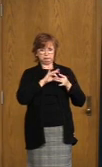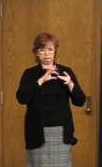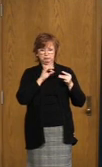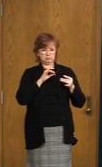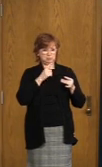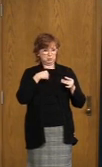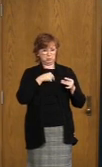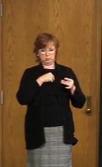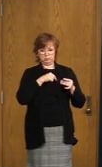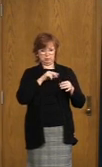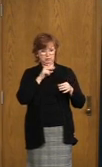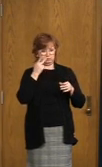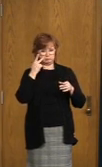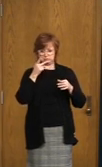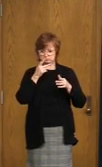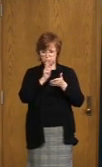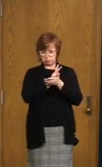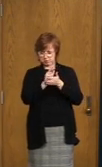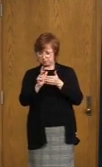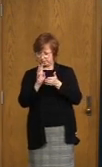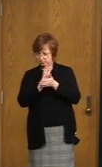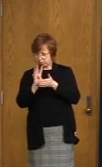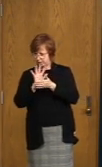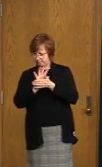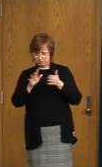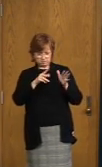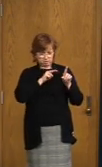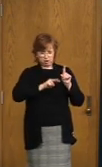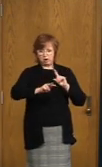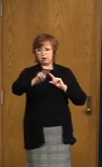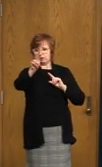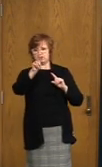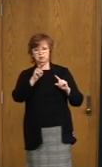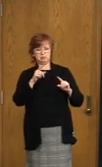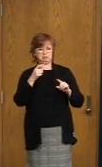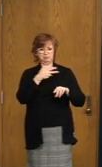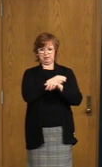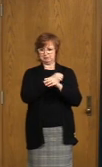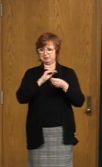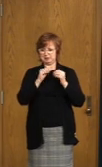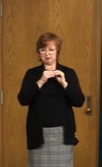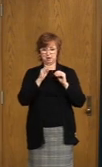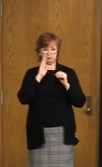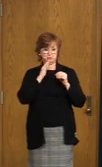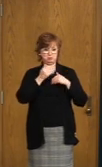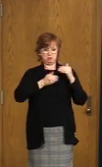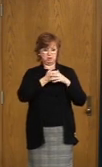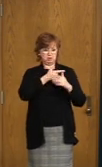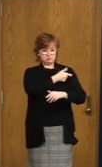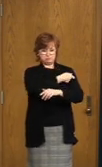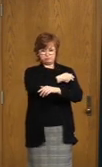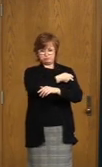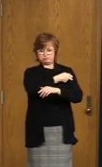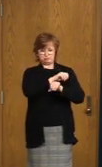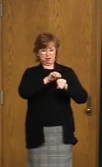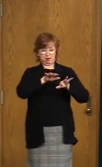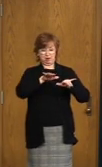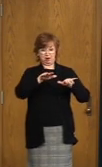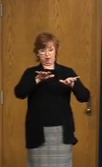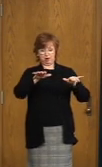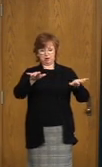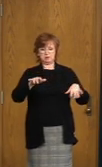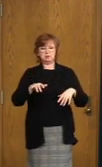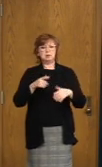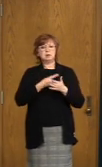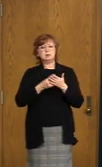in the next 3 to 6 weeks as our vaccination numbers should increase. And we've been assured, most recently on our First Minister's call last